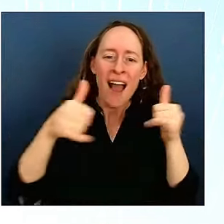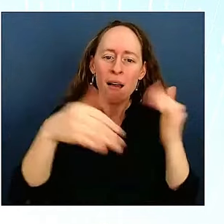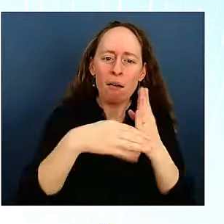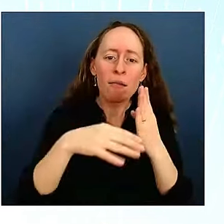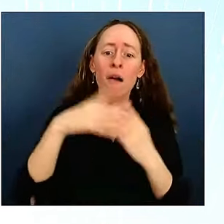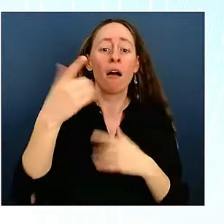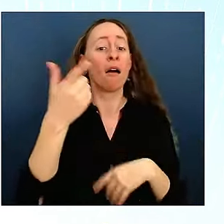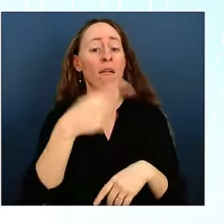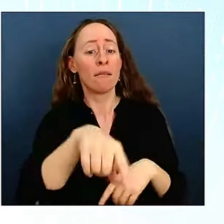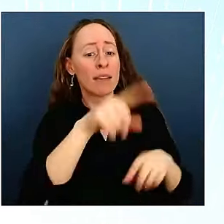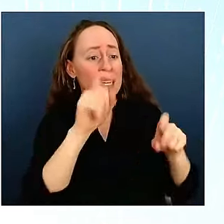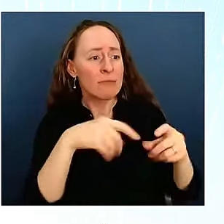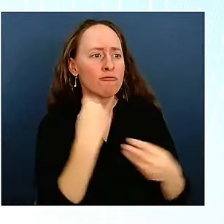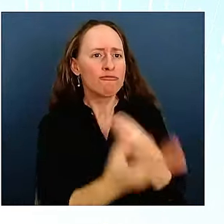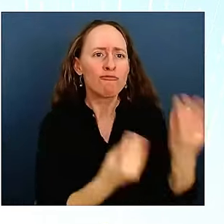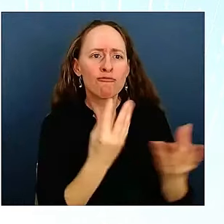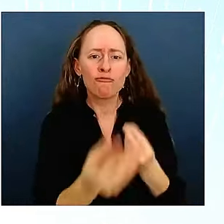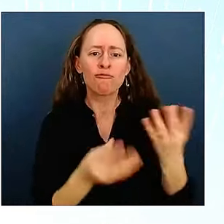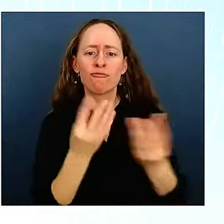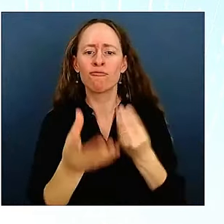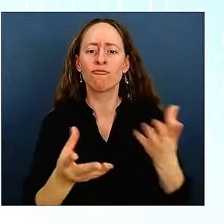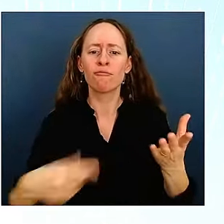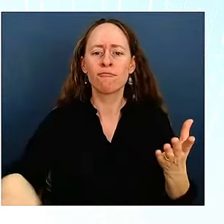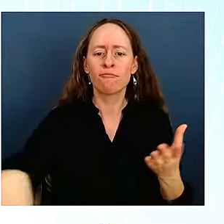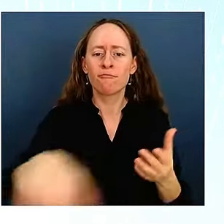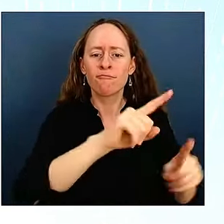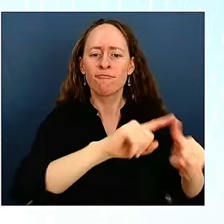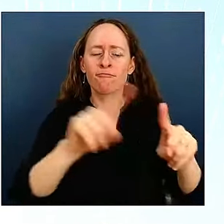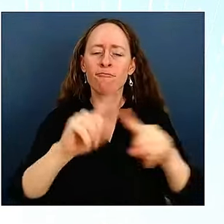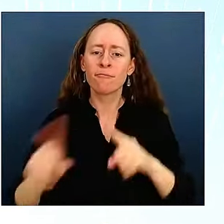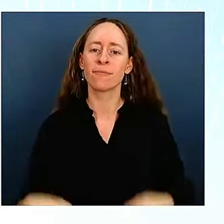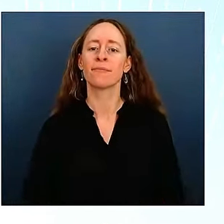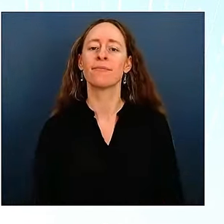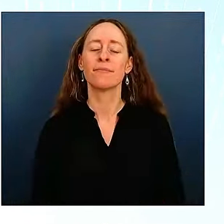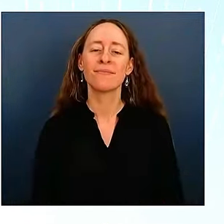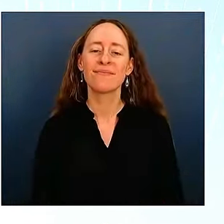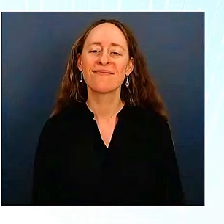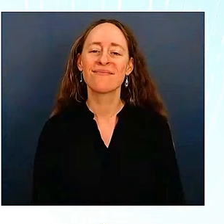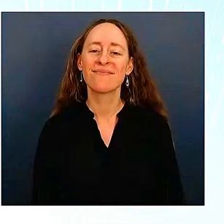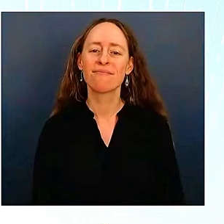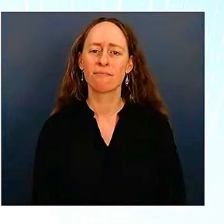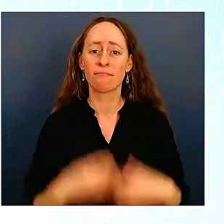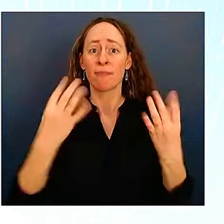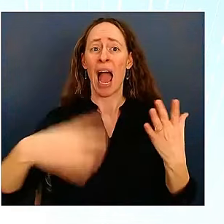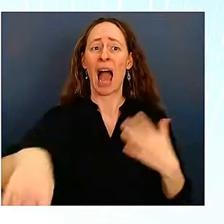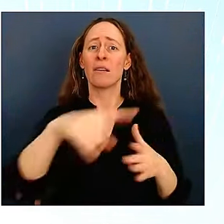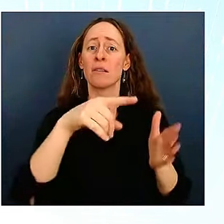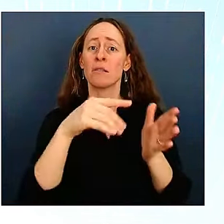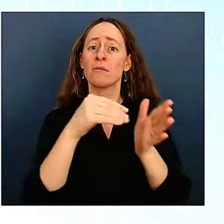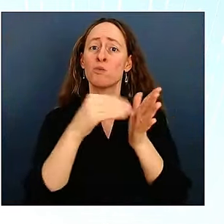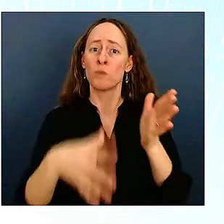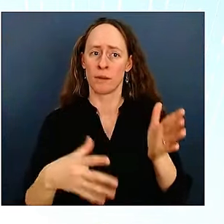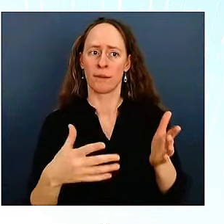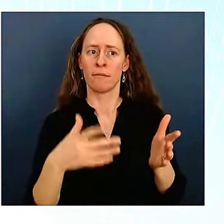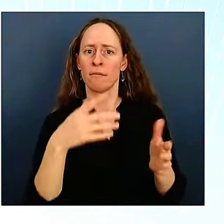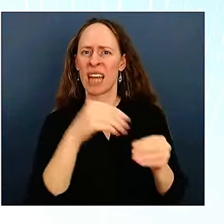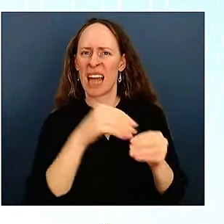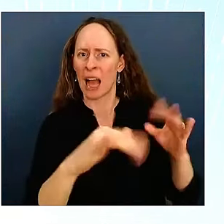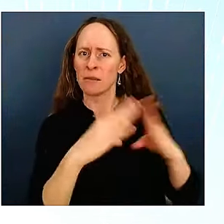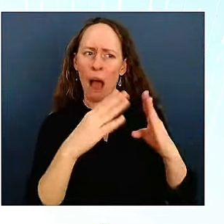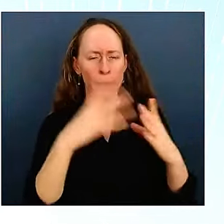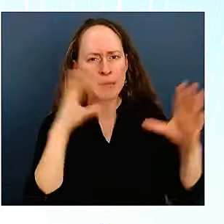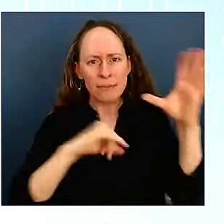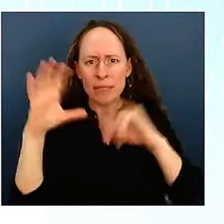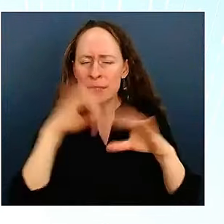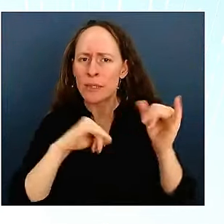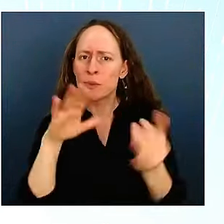in Ohio with the Stay in the Game initiative. Through your work and dedication, you have made the Central Ohio community